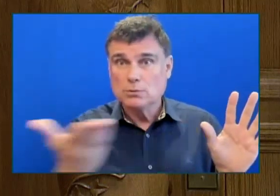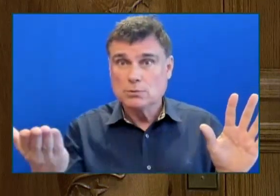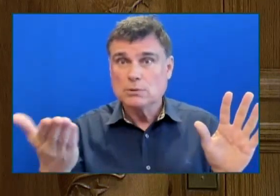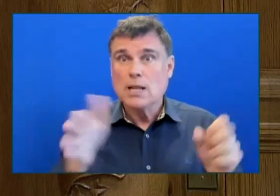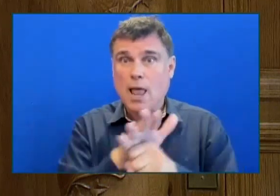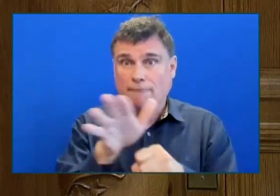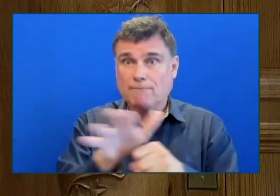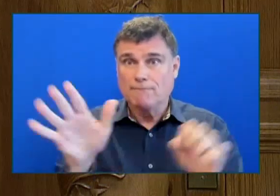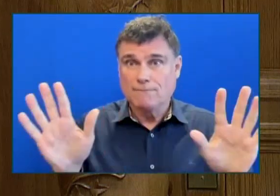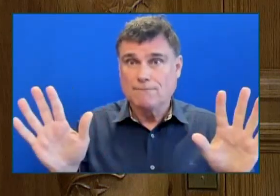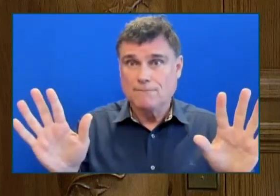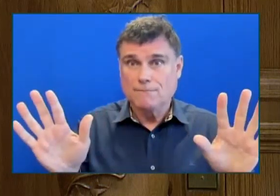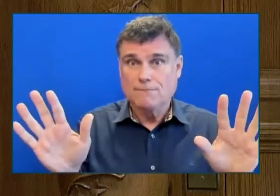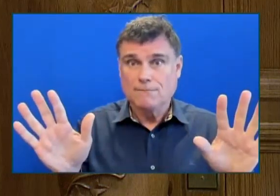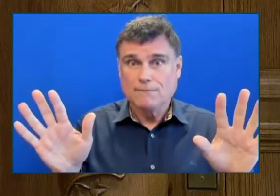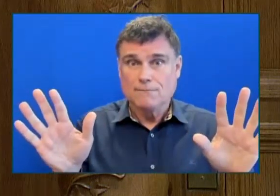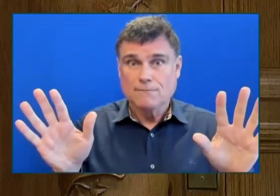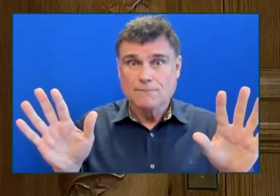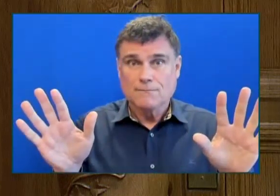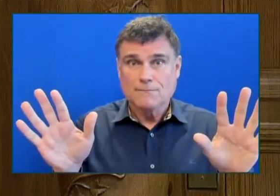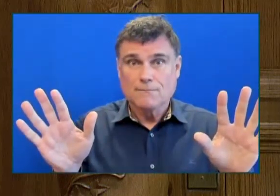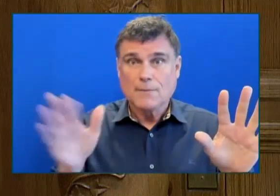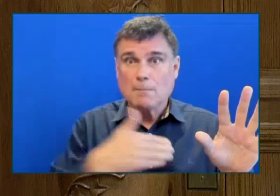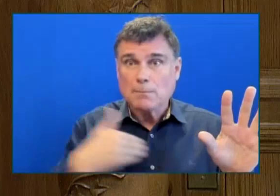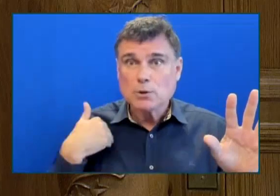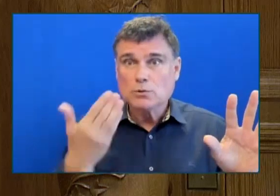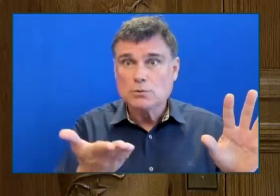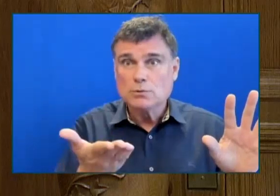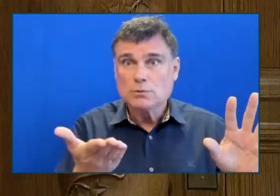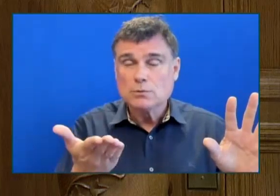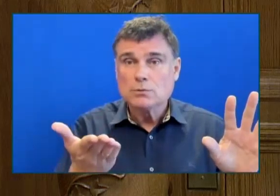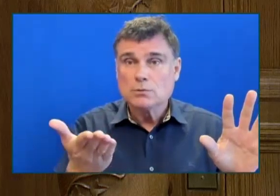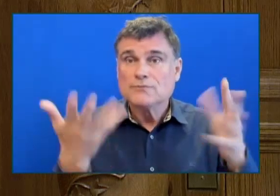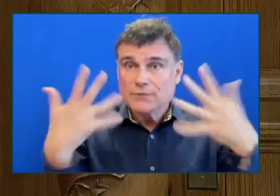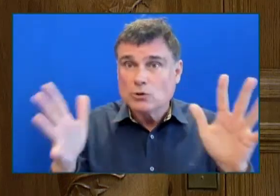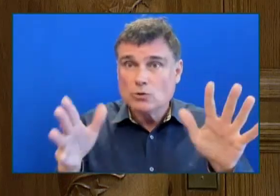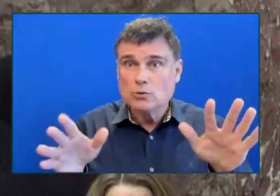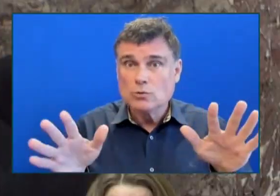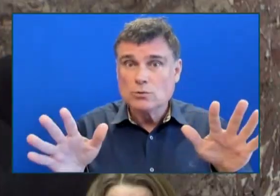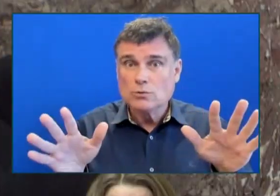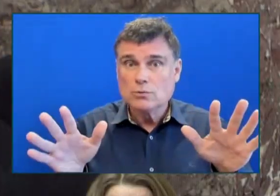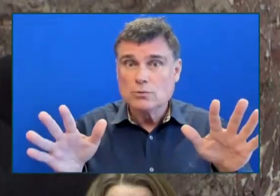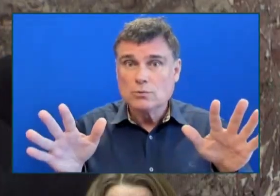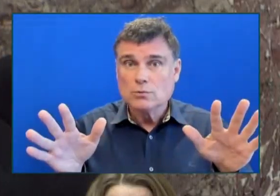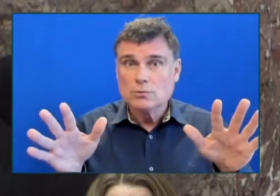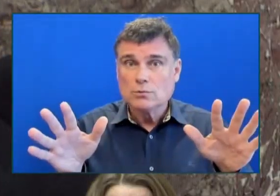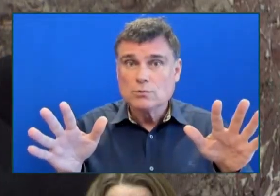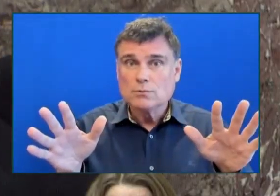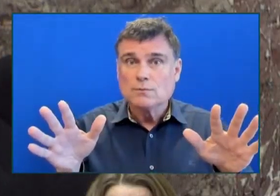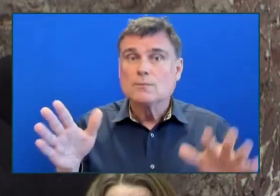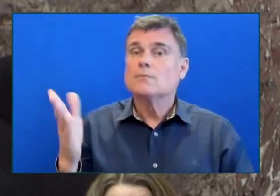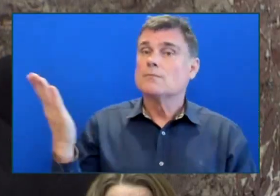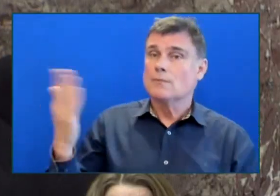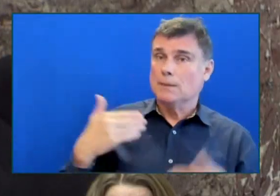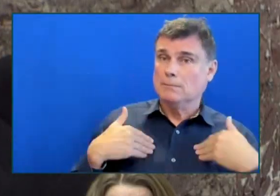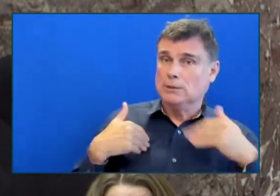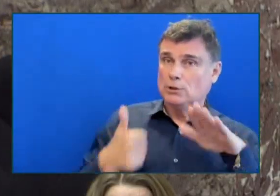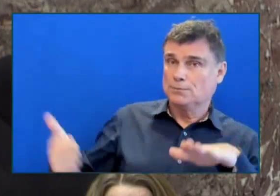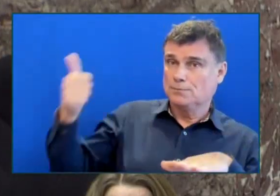Members, please. Minister will conclude. Honourable Speaker, all of that